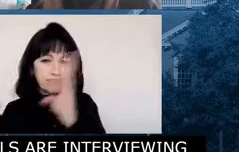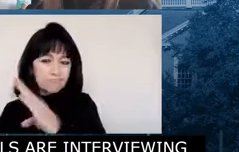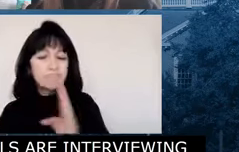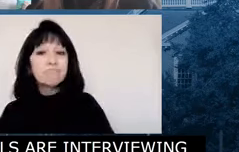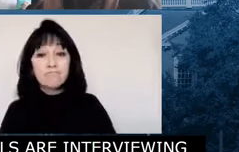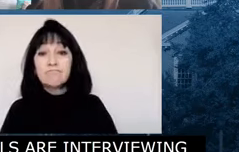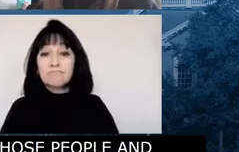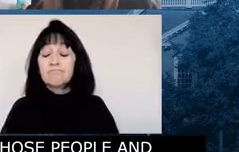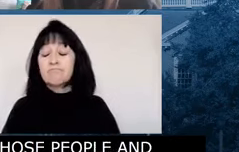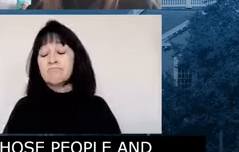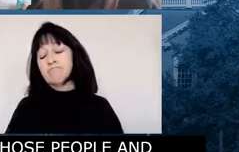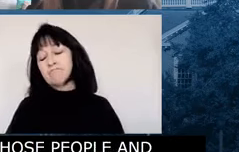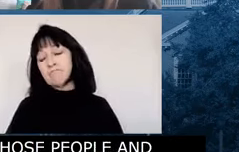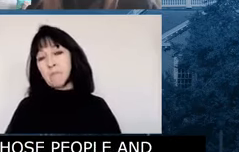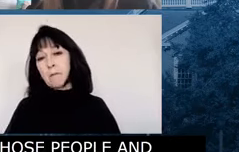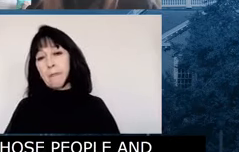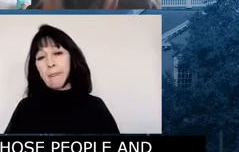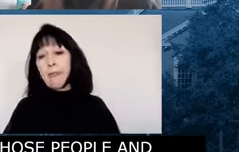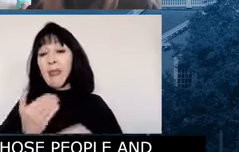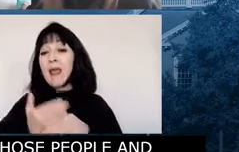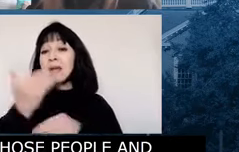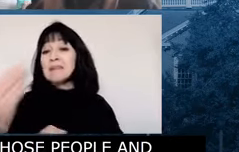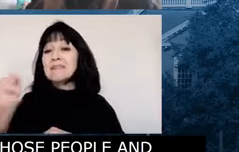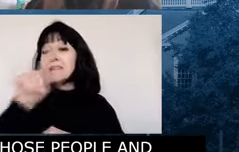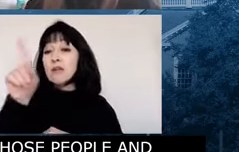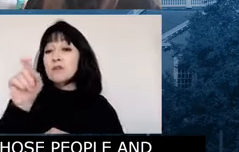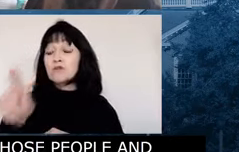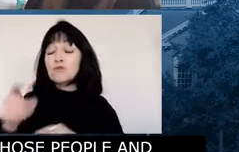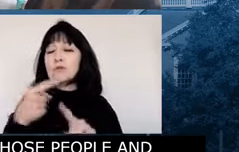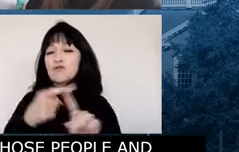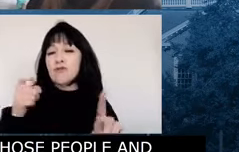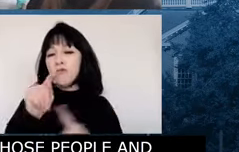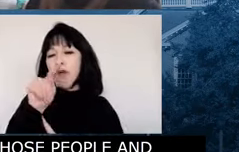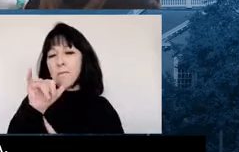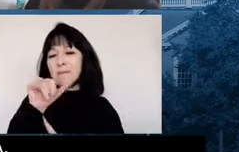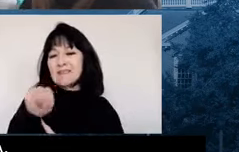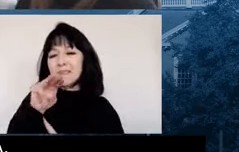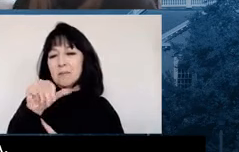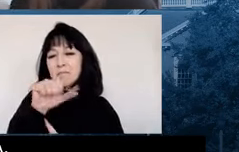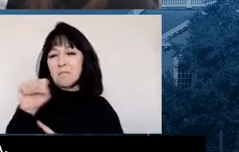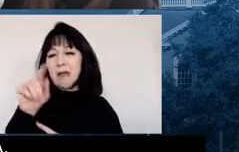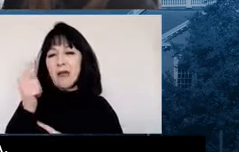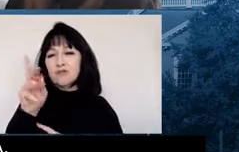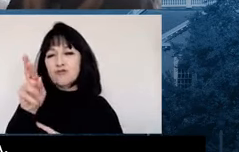Our next question is going to come from Tim Mastro. Hi